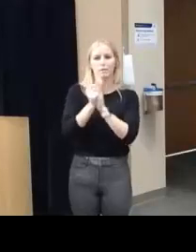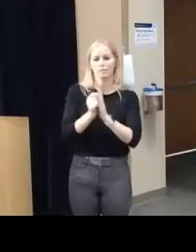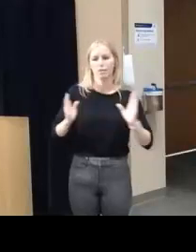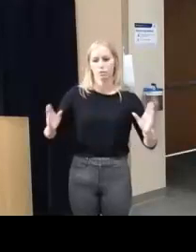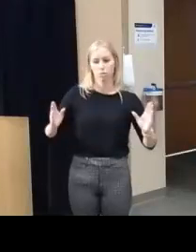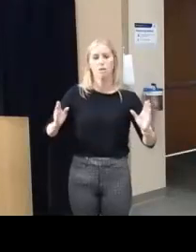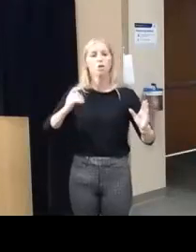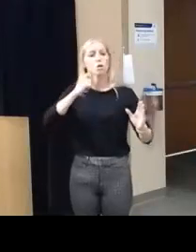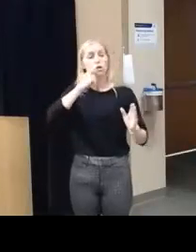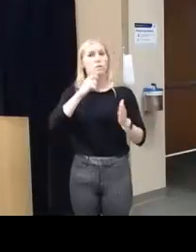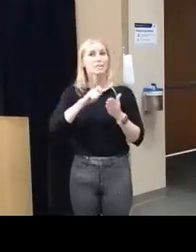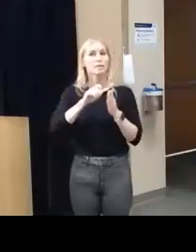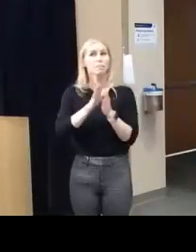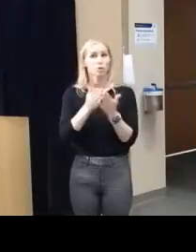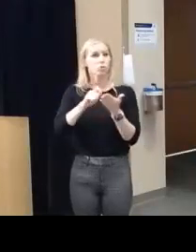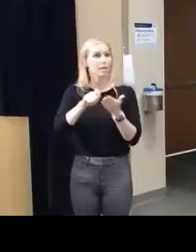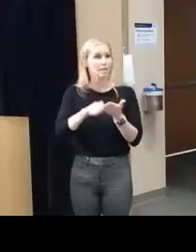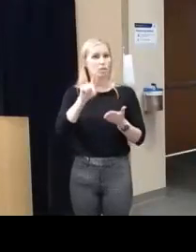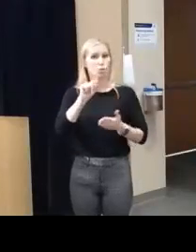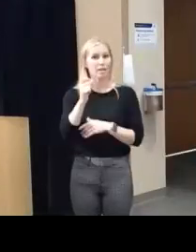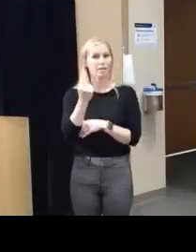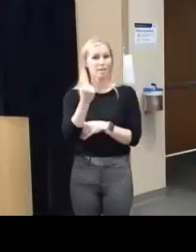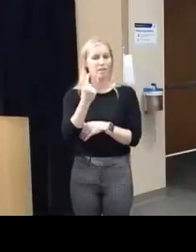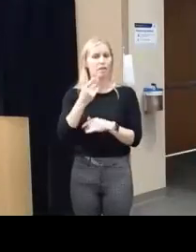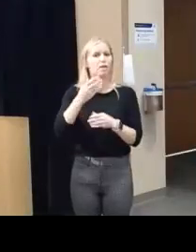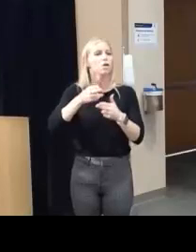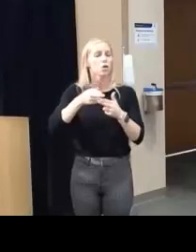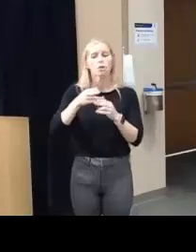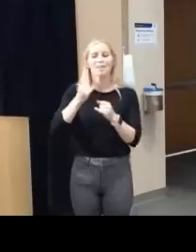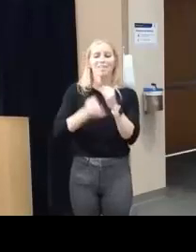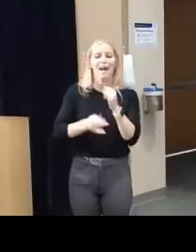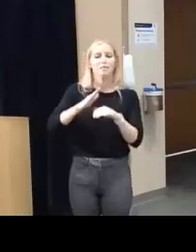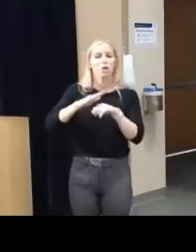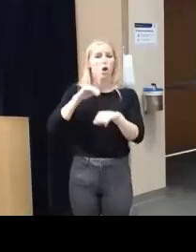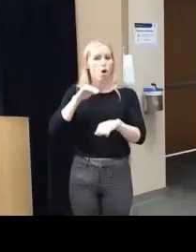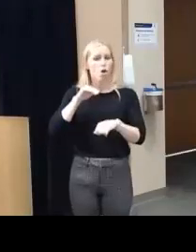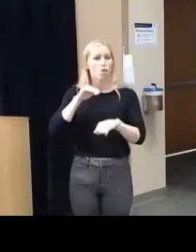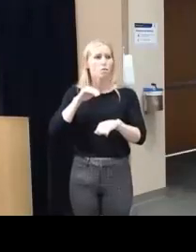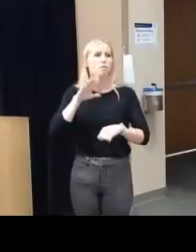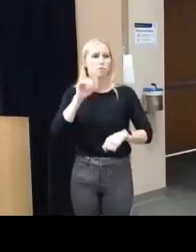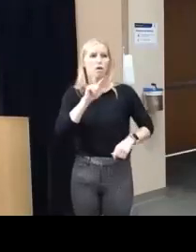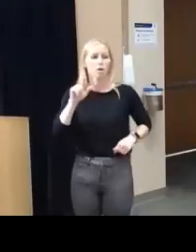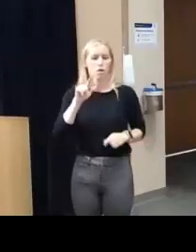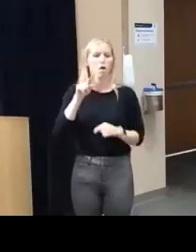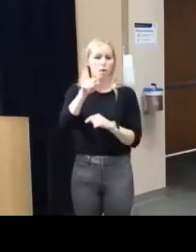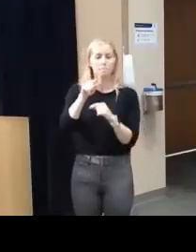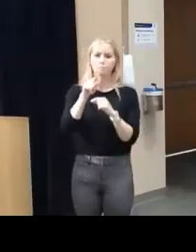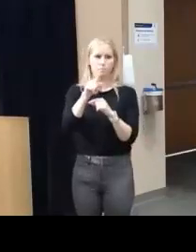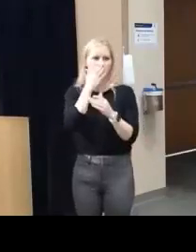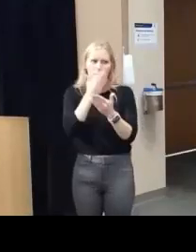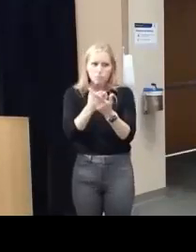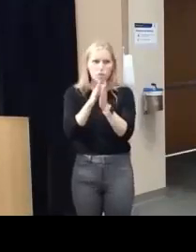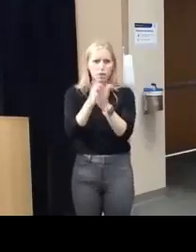book written in 2011, Last Call by Dr. Okrent. This is a very good book, and it was made into